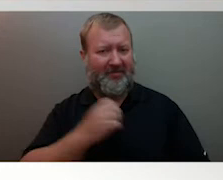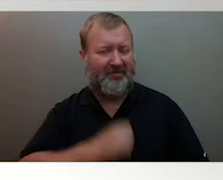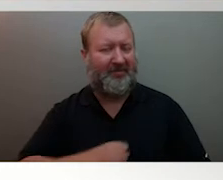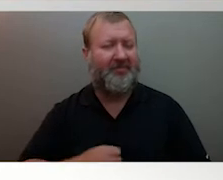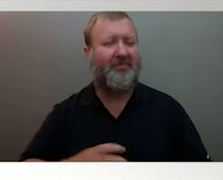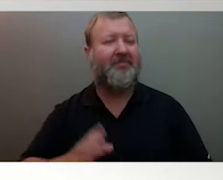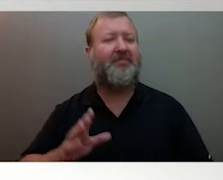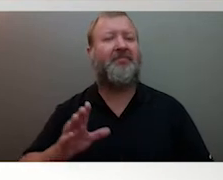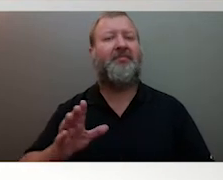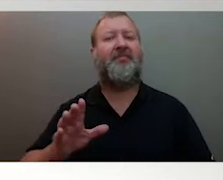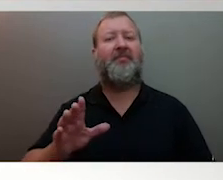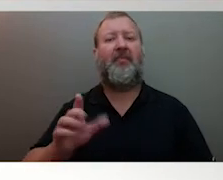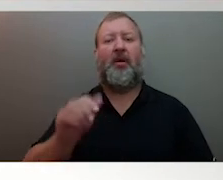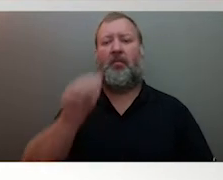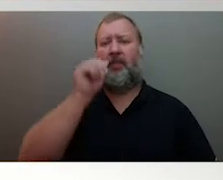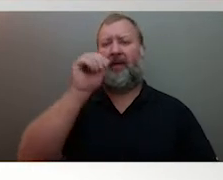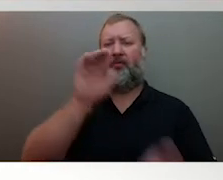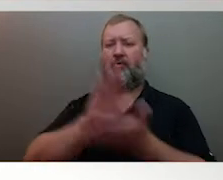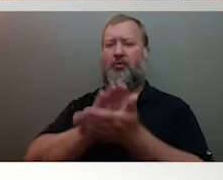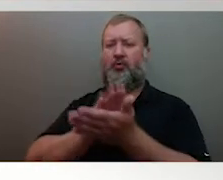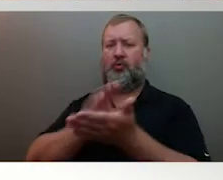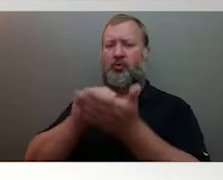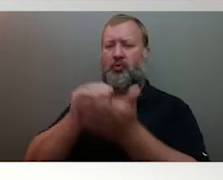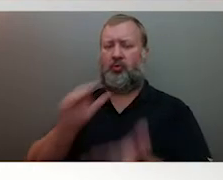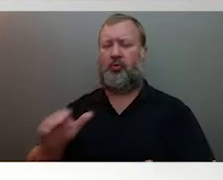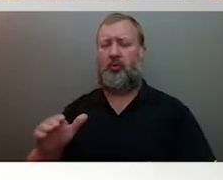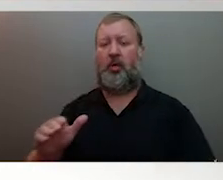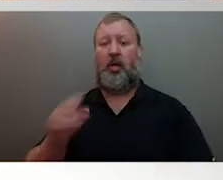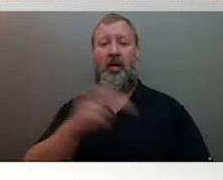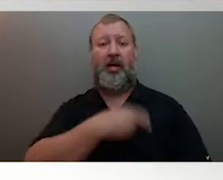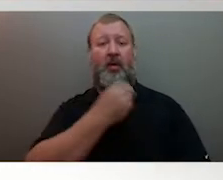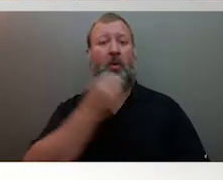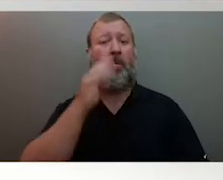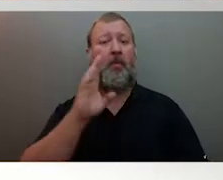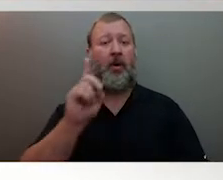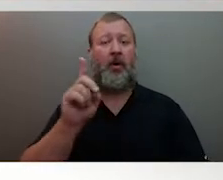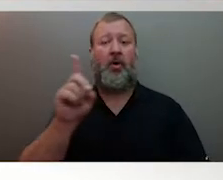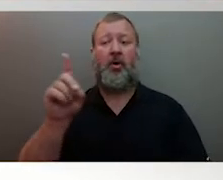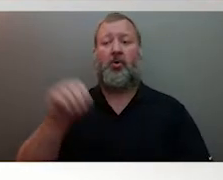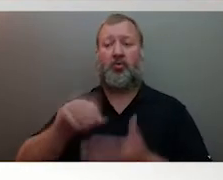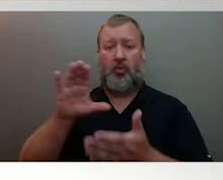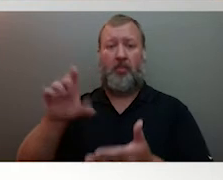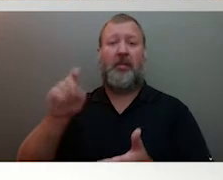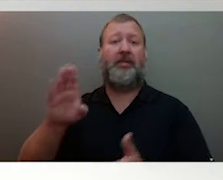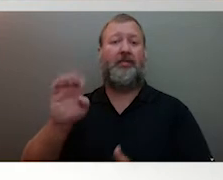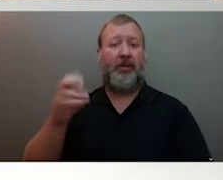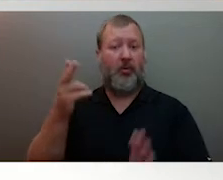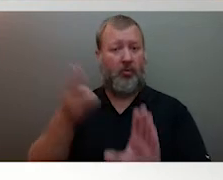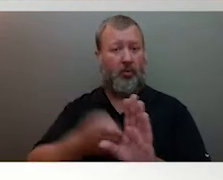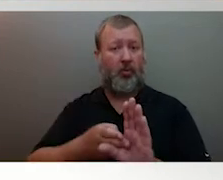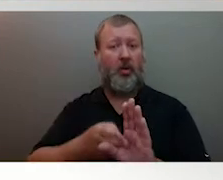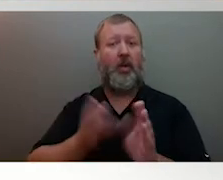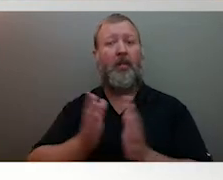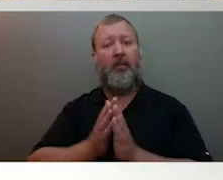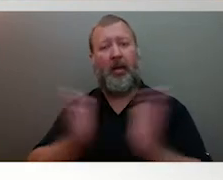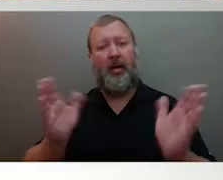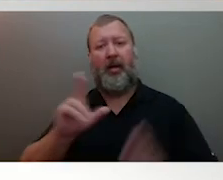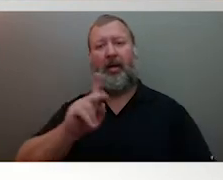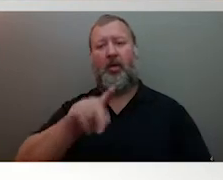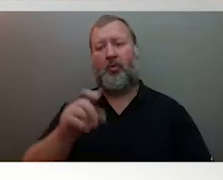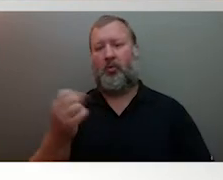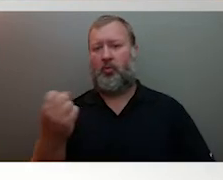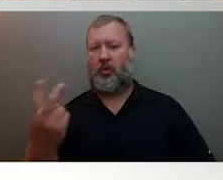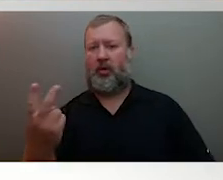This is in regards to private school students. For hospital homebound, a student must be enrolled in a public